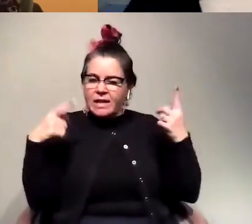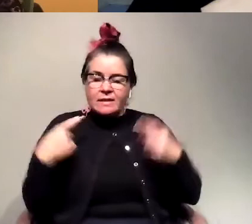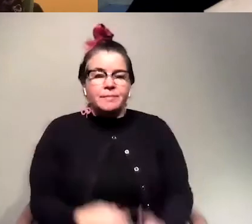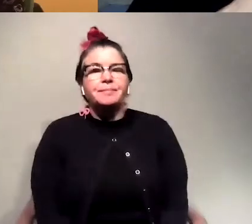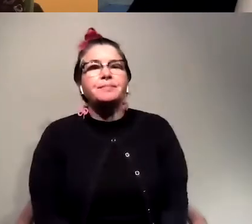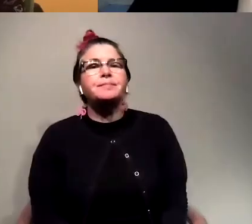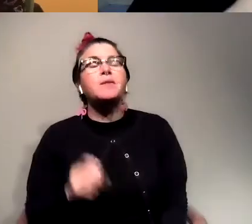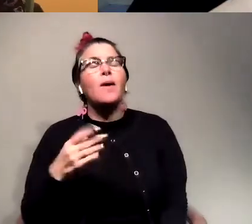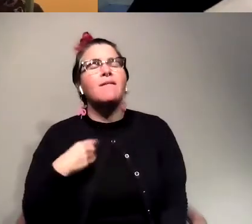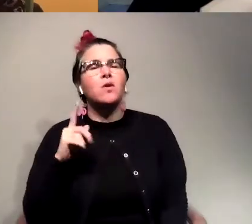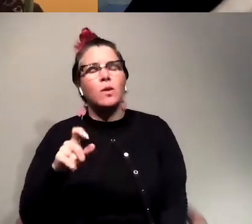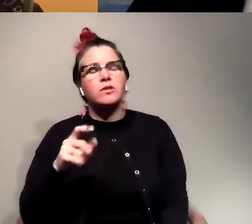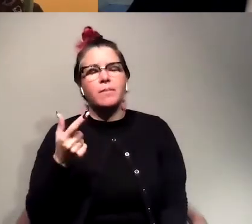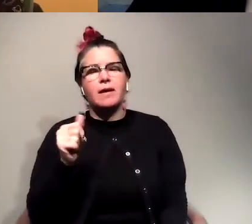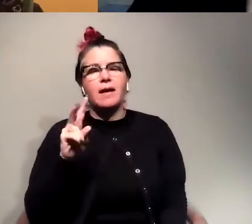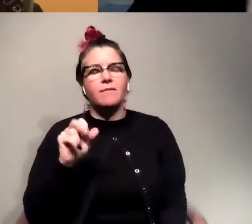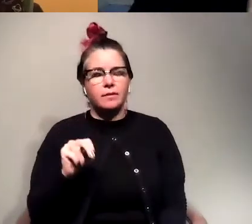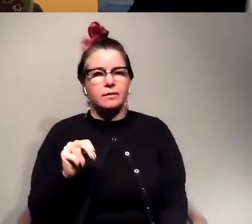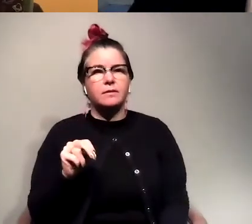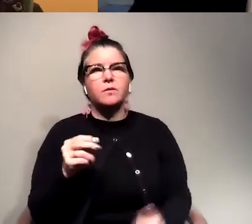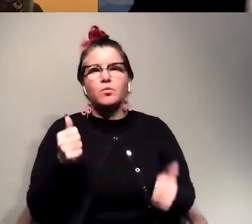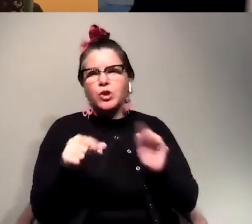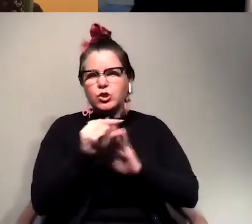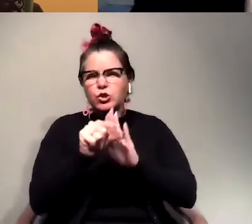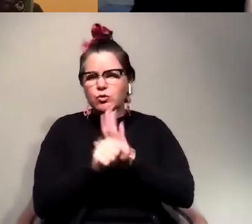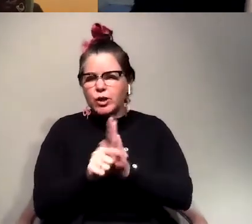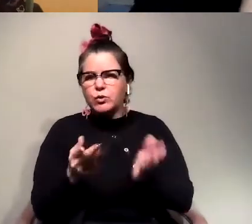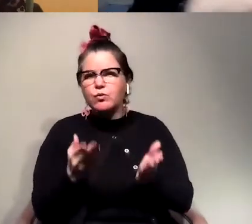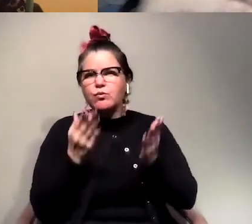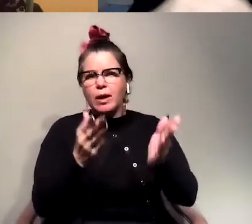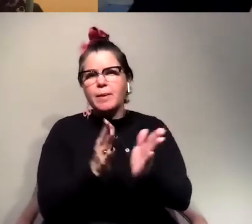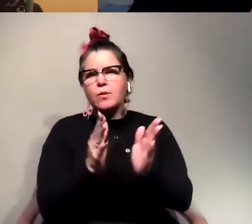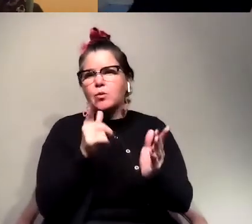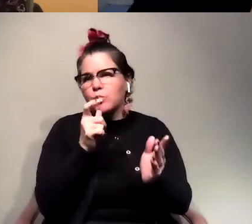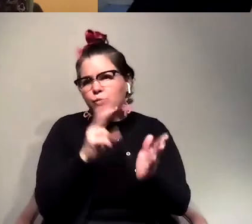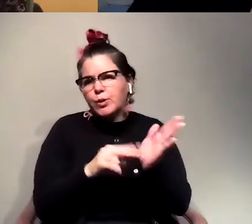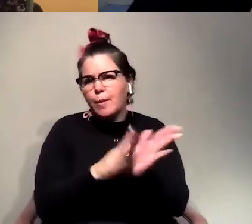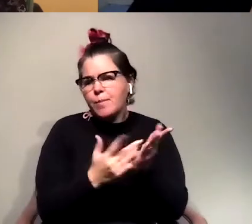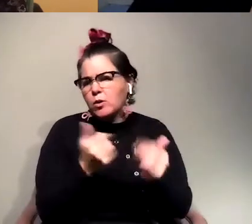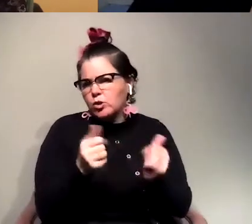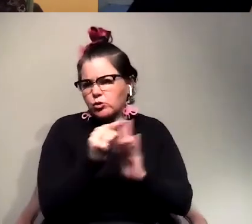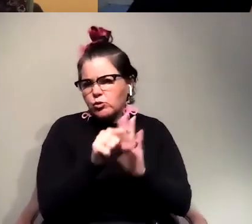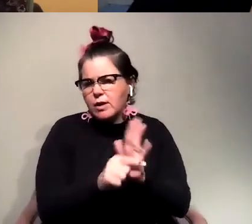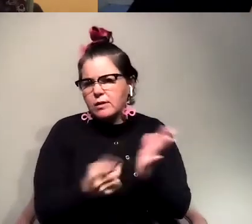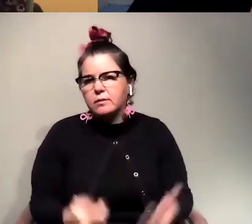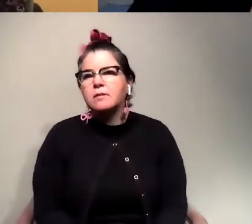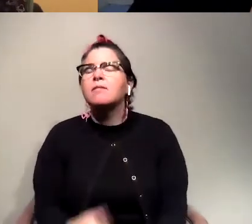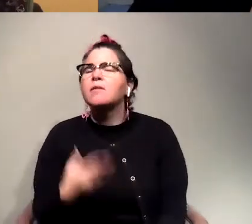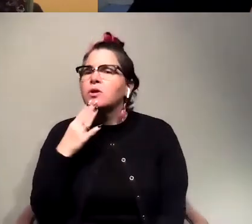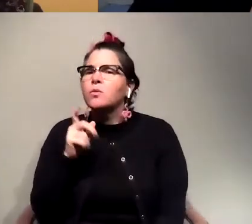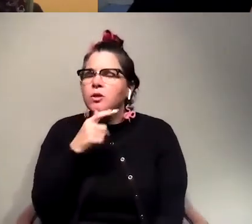you've got a question from Gavin. What grades would you recommend your book to? Ooh, good question.